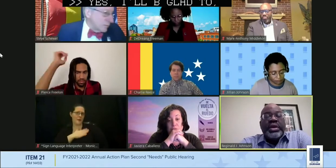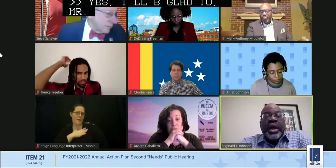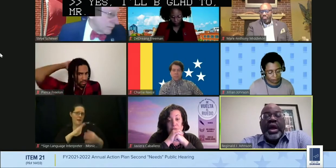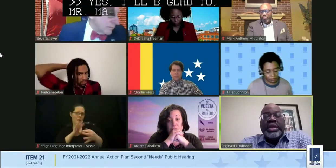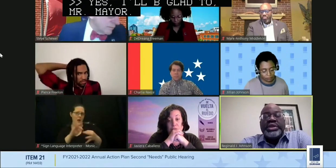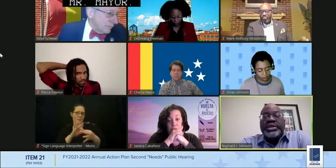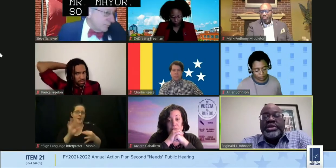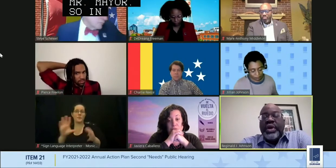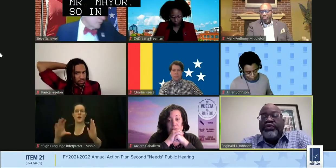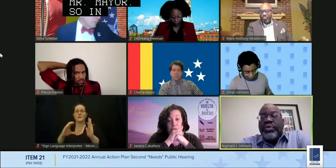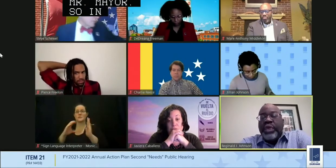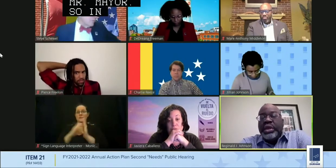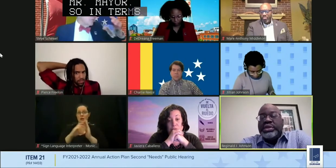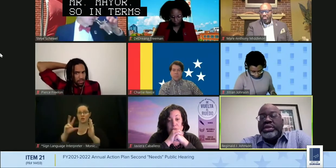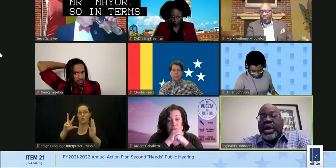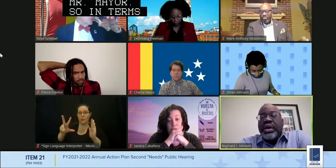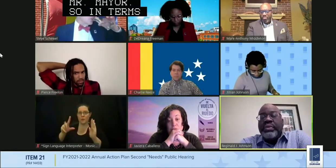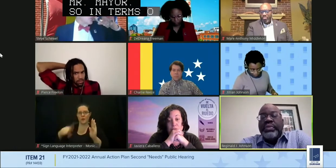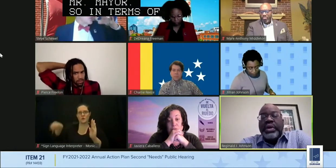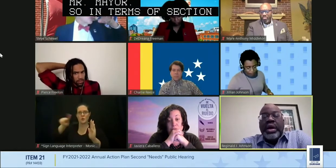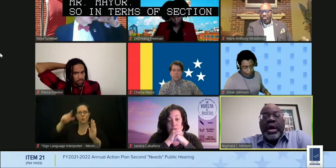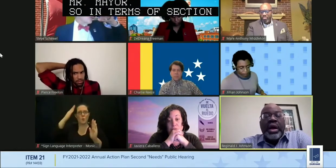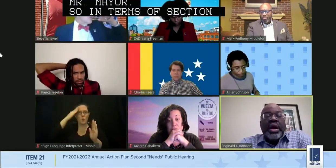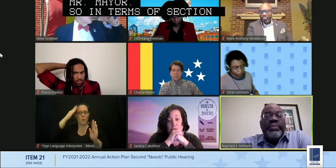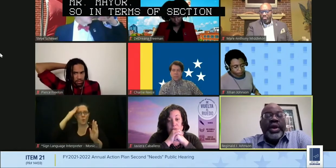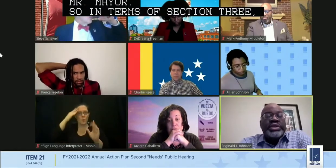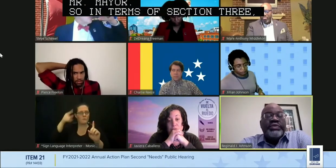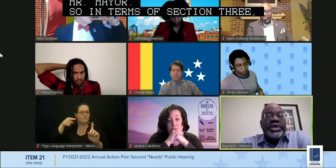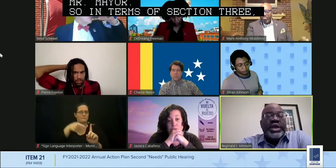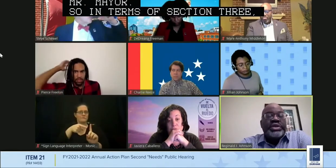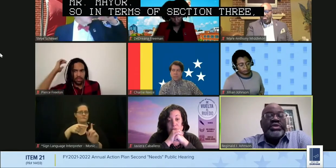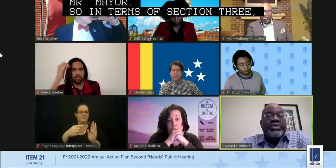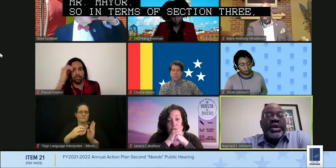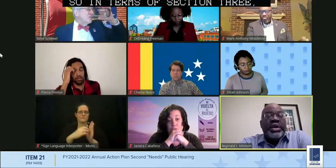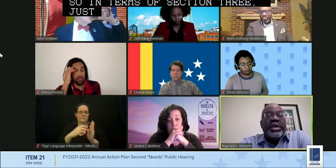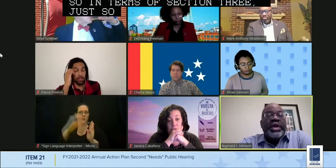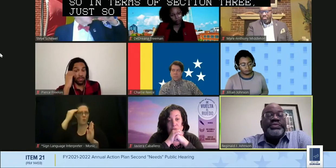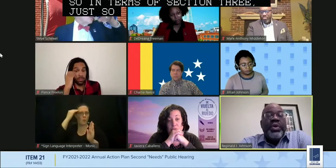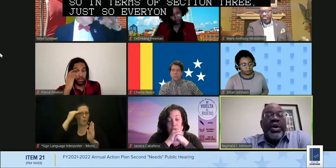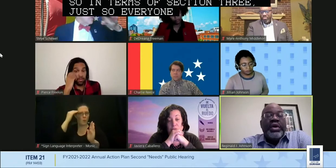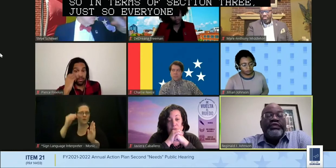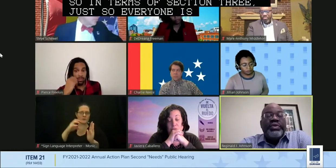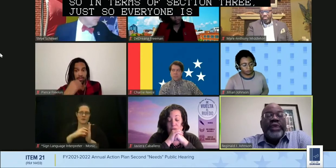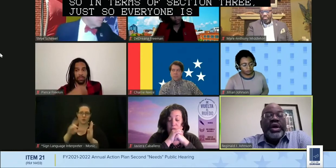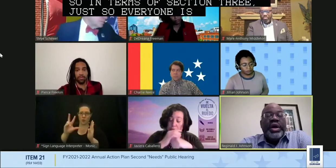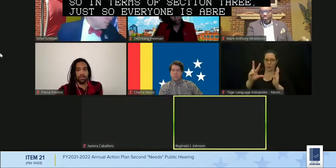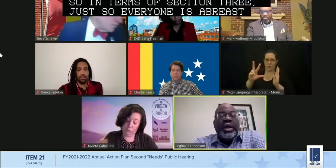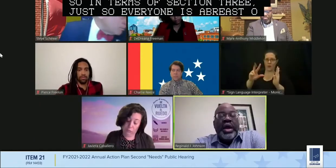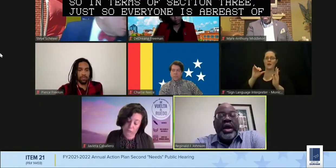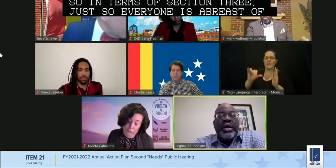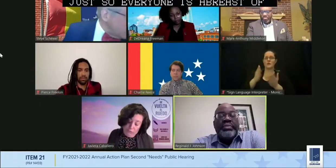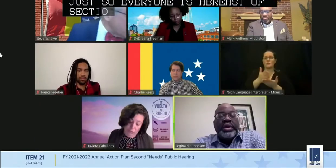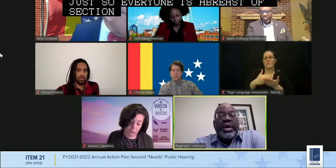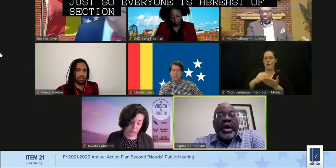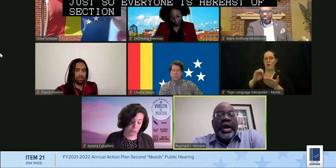3, just so everyone is abreast of Section 3, that's part of the